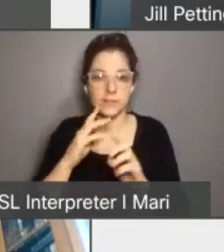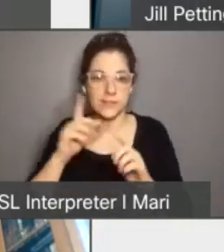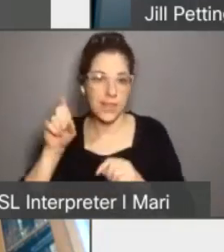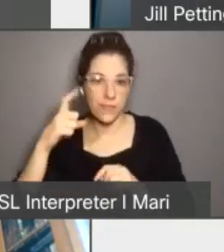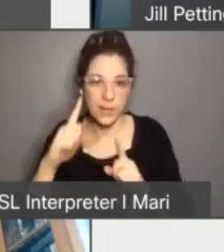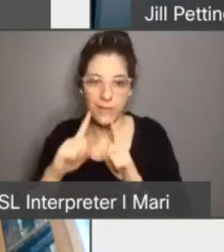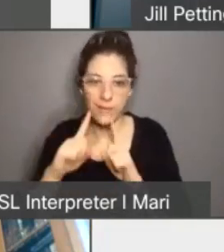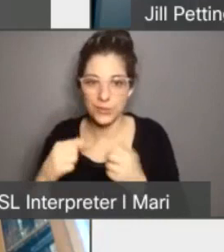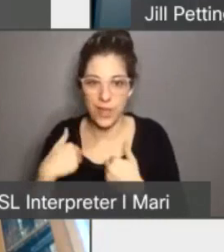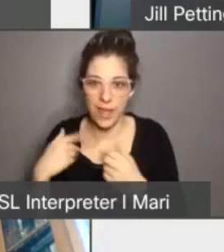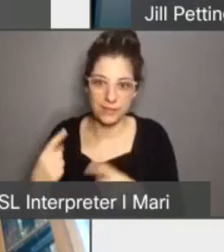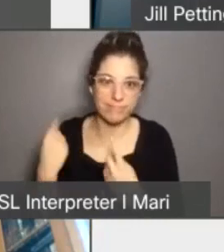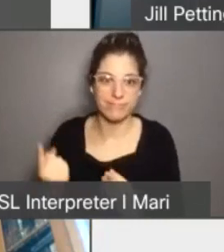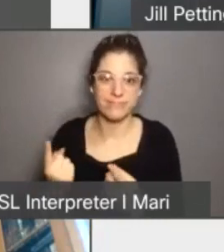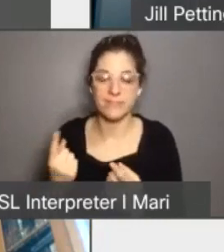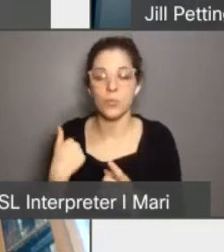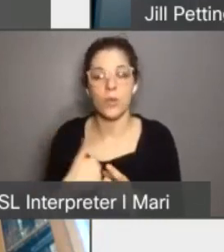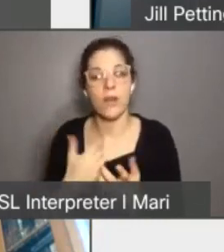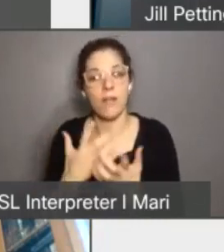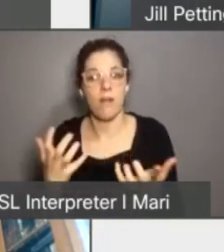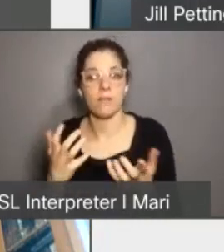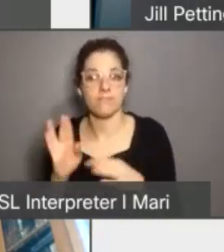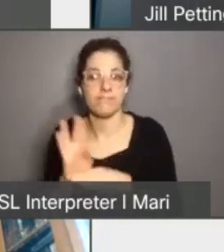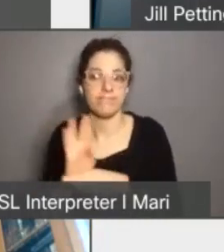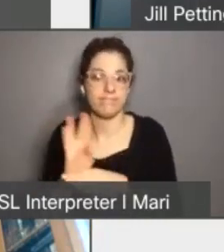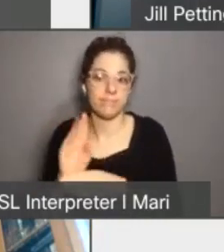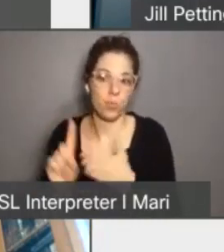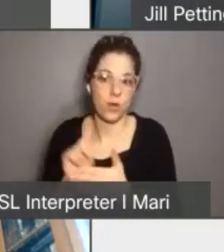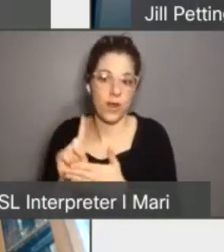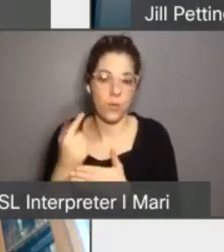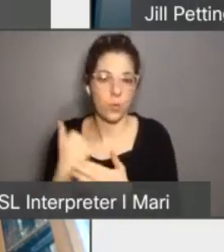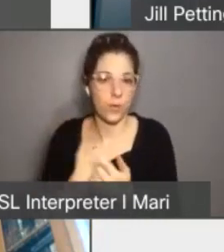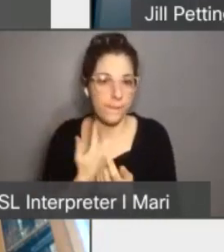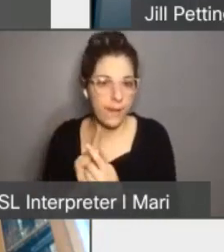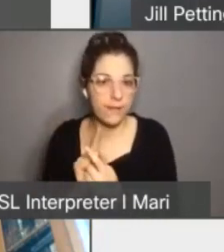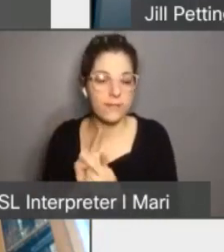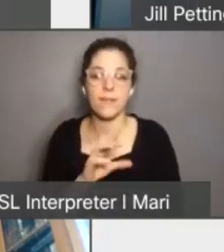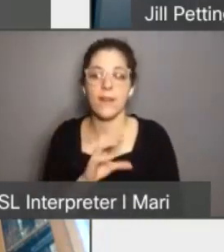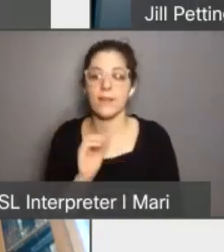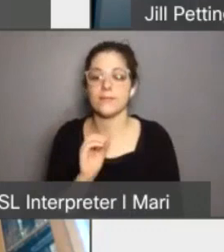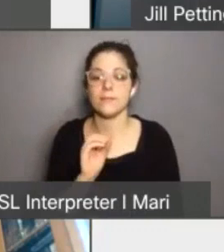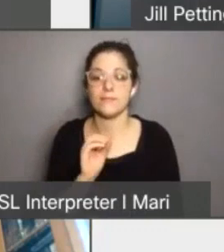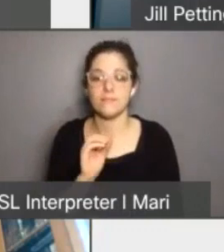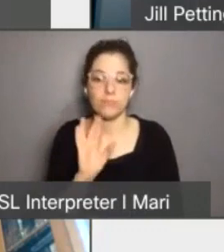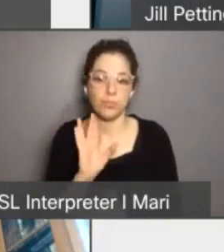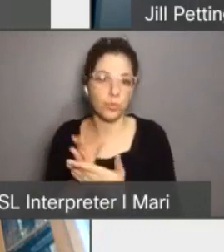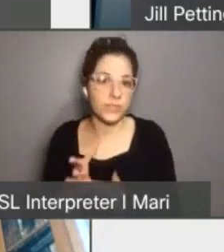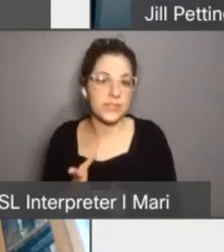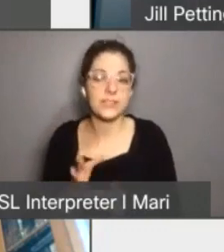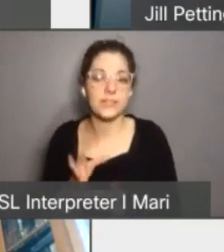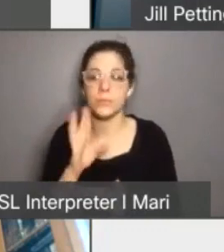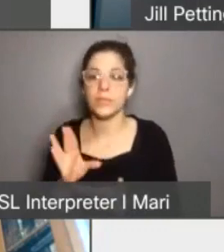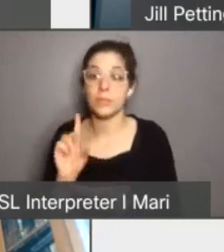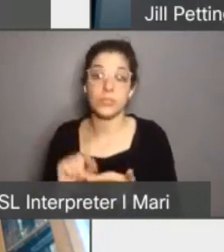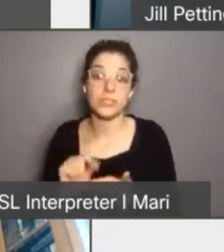had. Yeah, we actually got a lot done over the hour that we met, and it's out in proofing and going to be